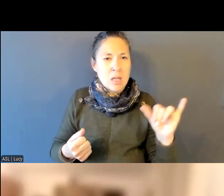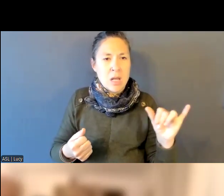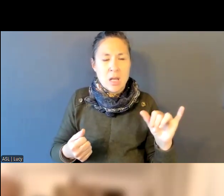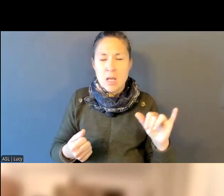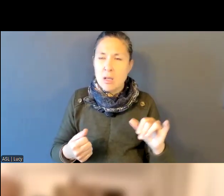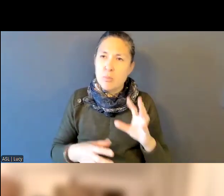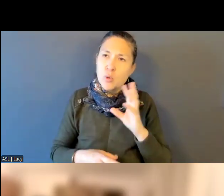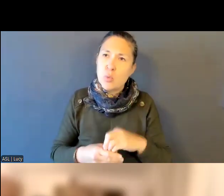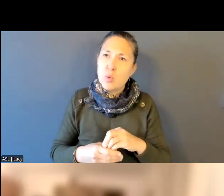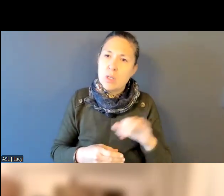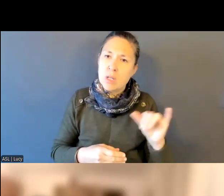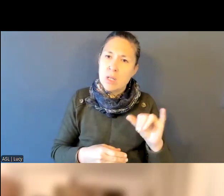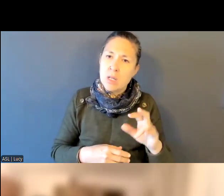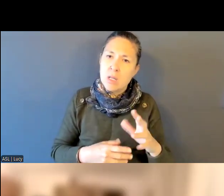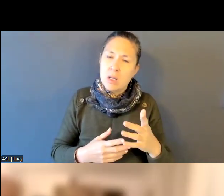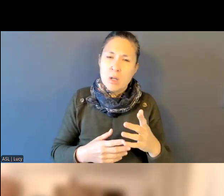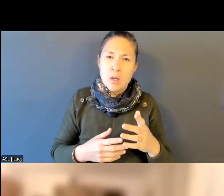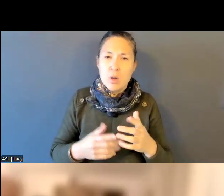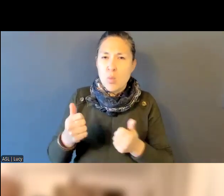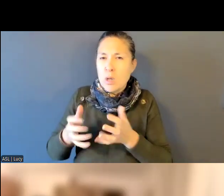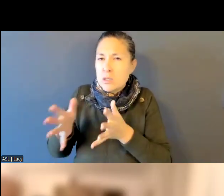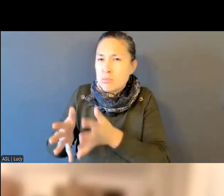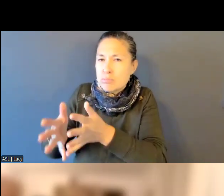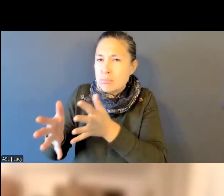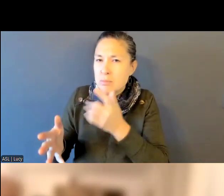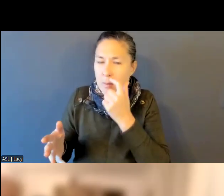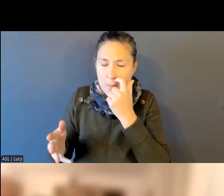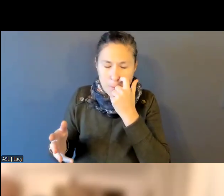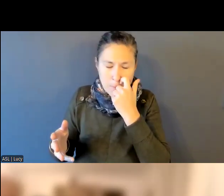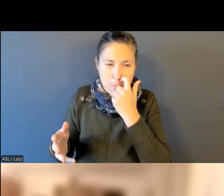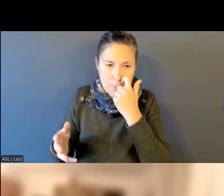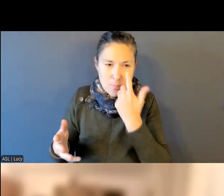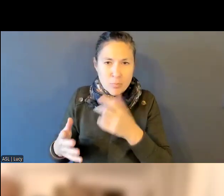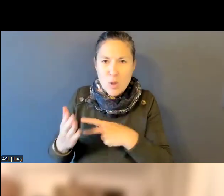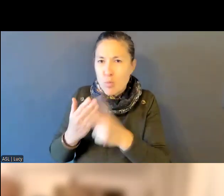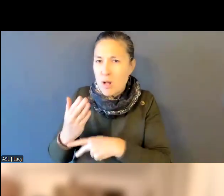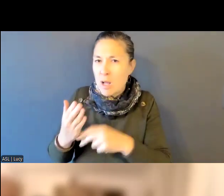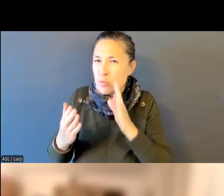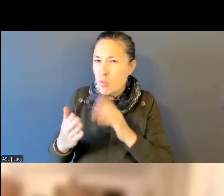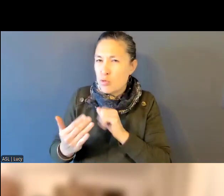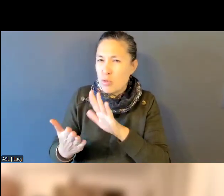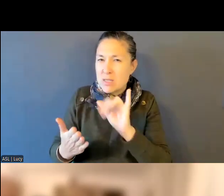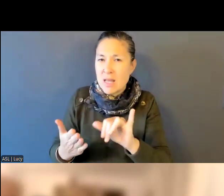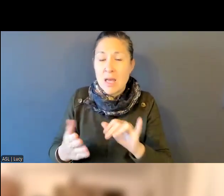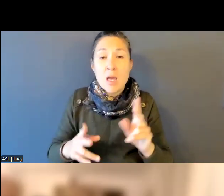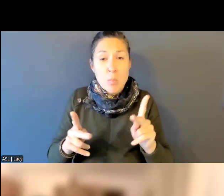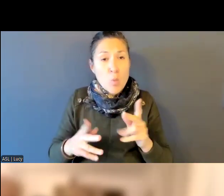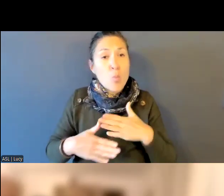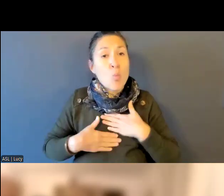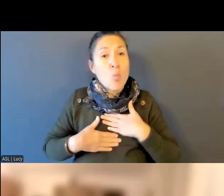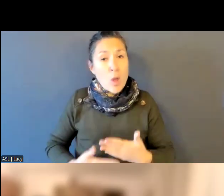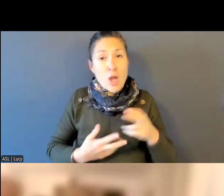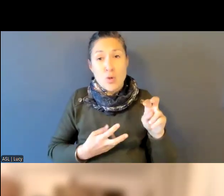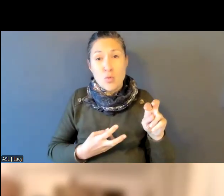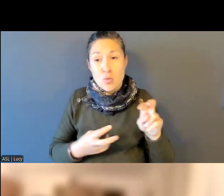maybe incentives address that particular need. Folks that are willing to transition do transition,